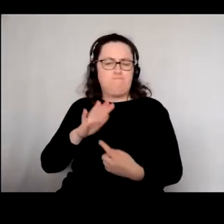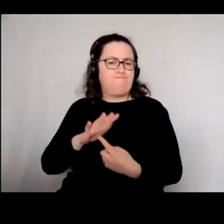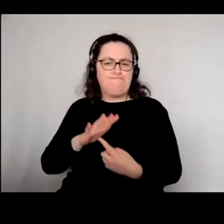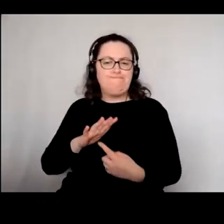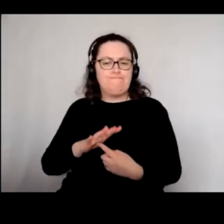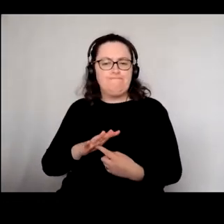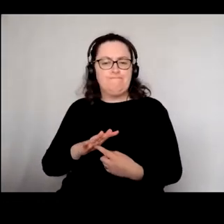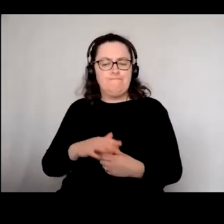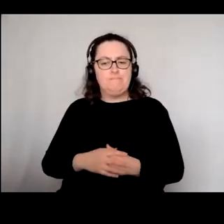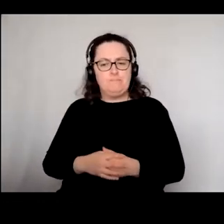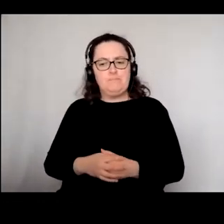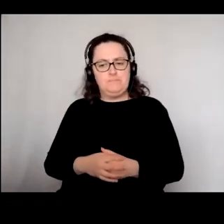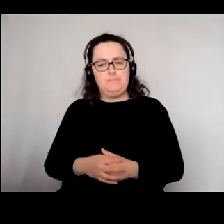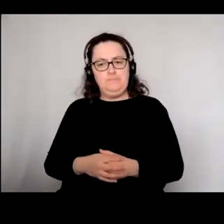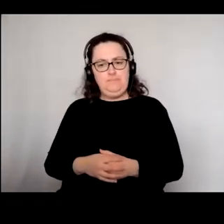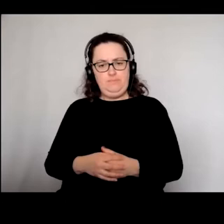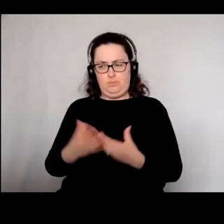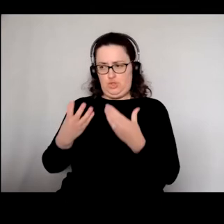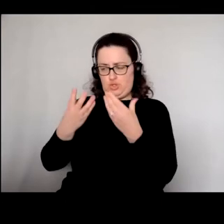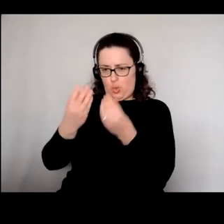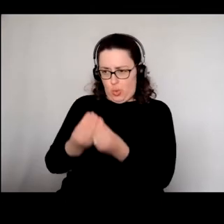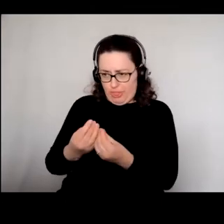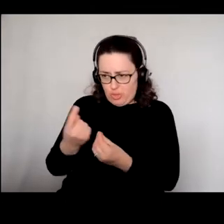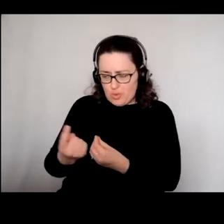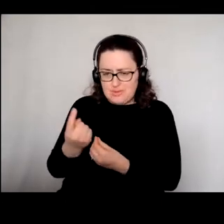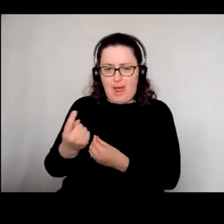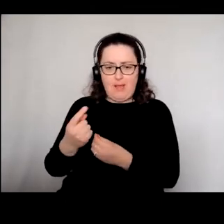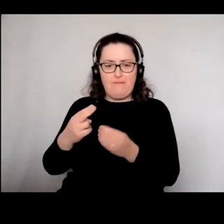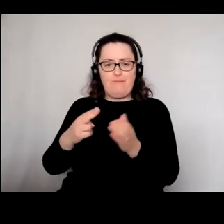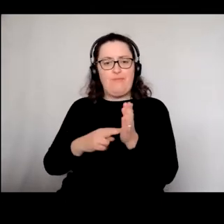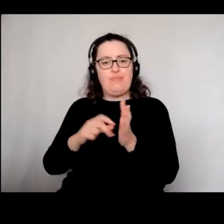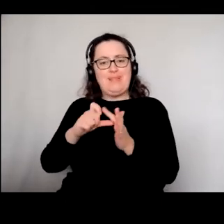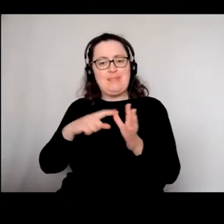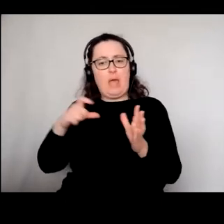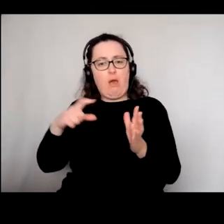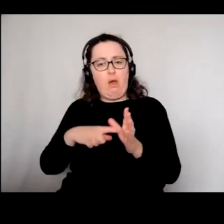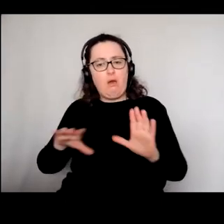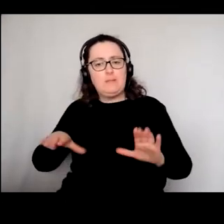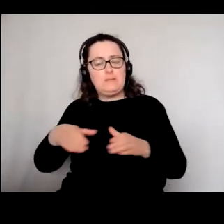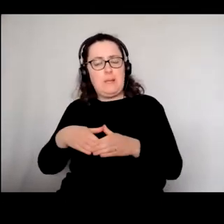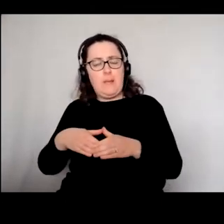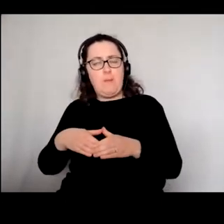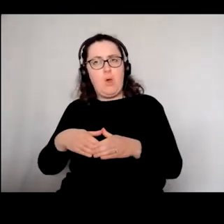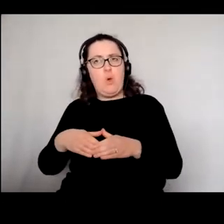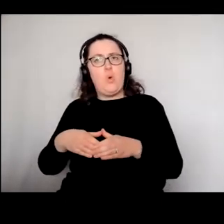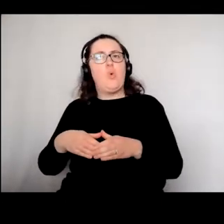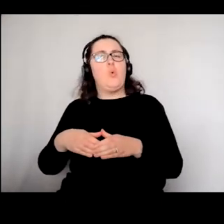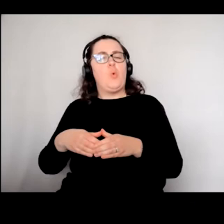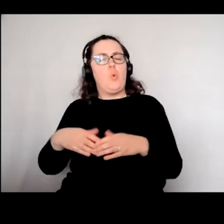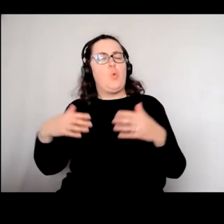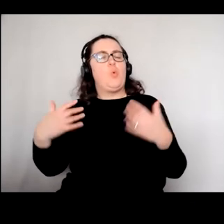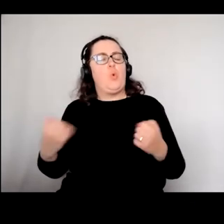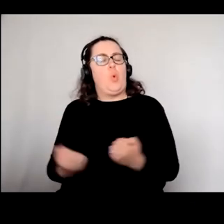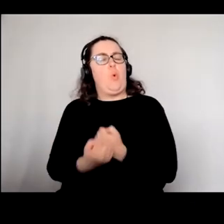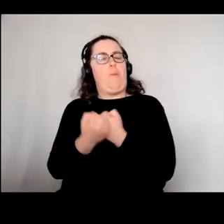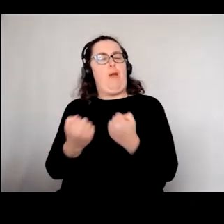And that's what was so enriching about working with you and with the NDACA team, because I felt like I was